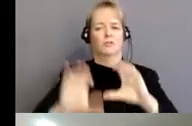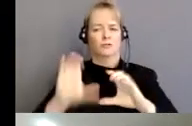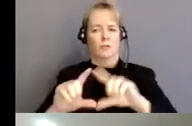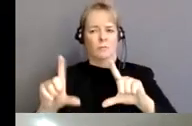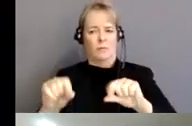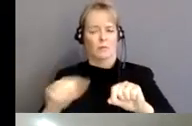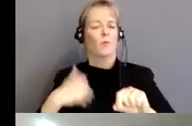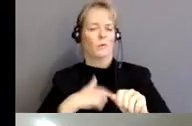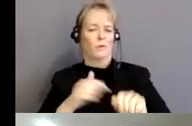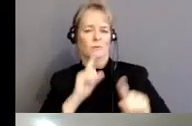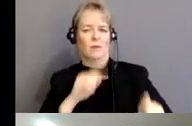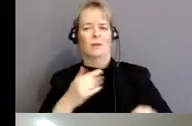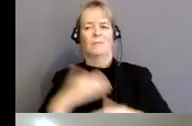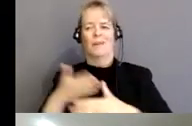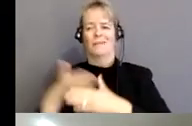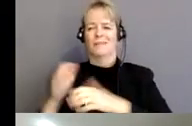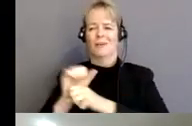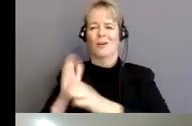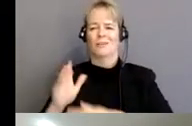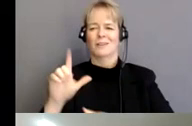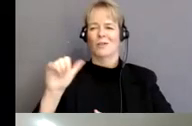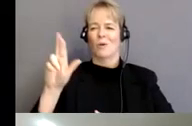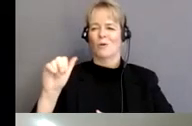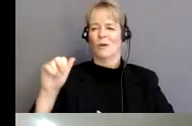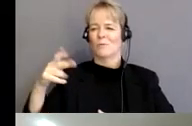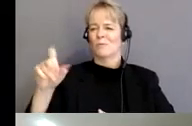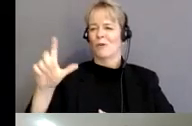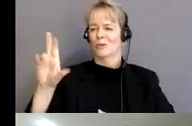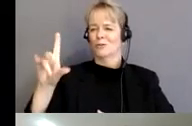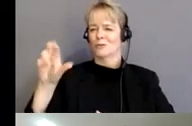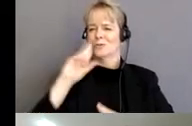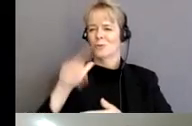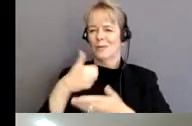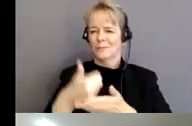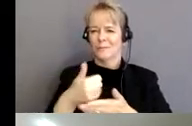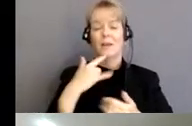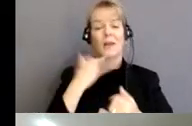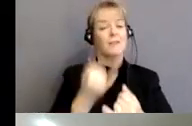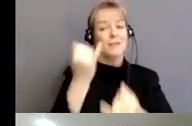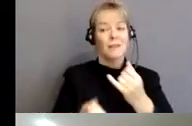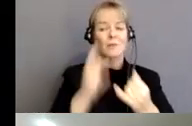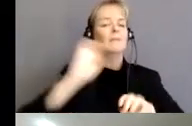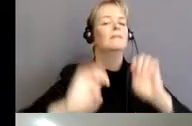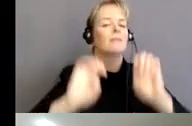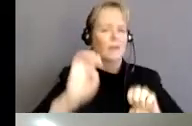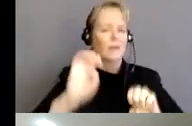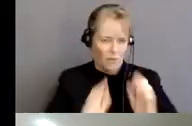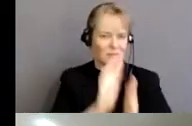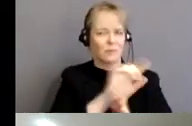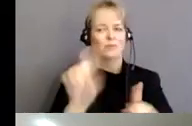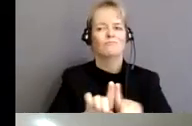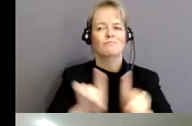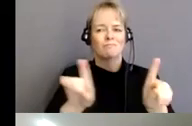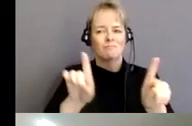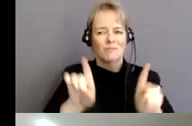be answering those as we go through. There will be a short evaluation after the session. We're asking you to complete it will come up